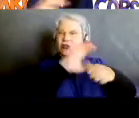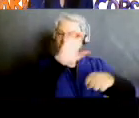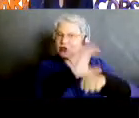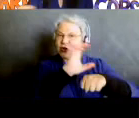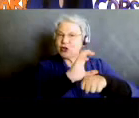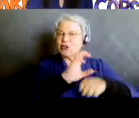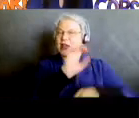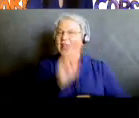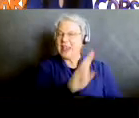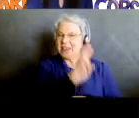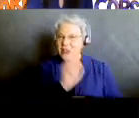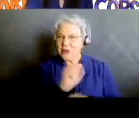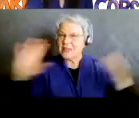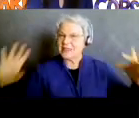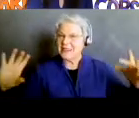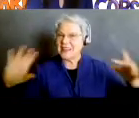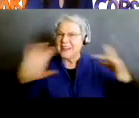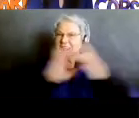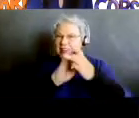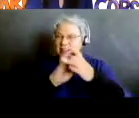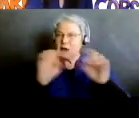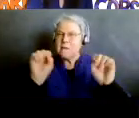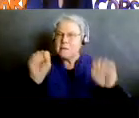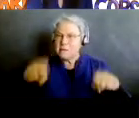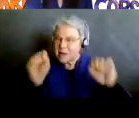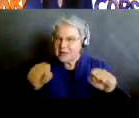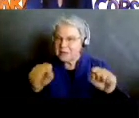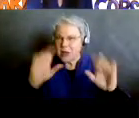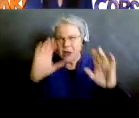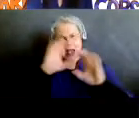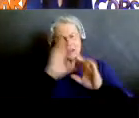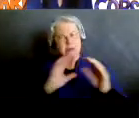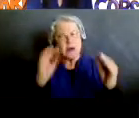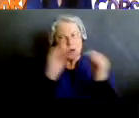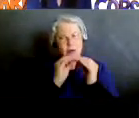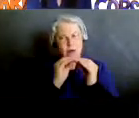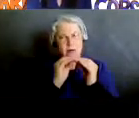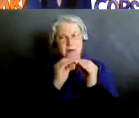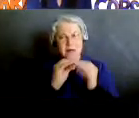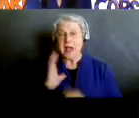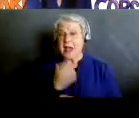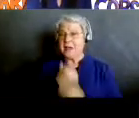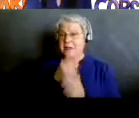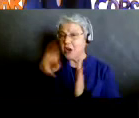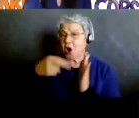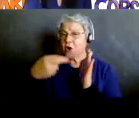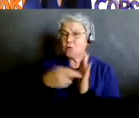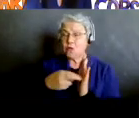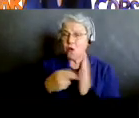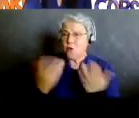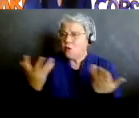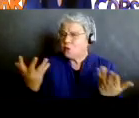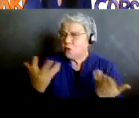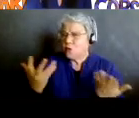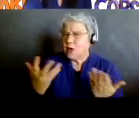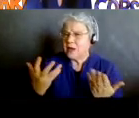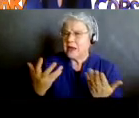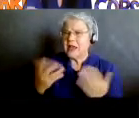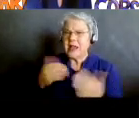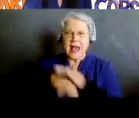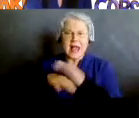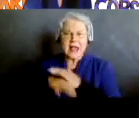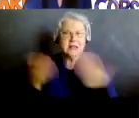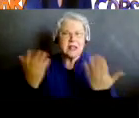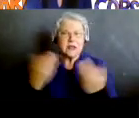think there's lots of these different connections that we can explore more. And then what is our role as like people in the academy and access to certain kinds of resources